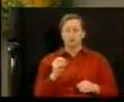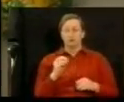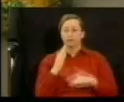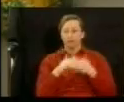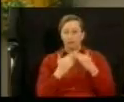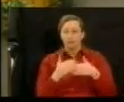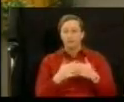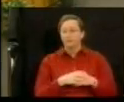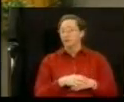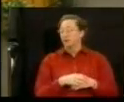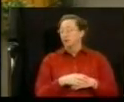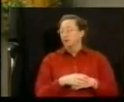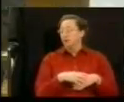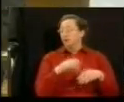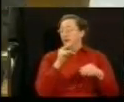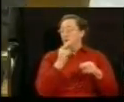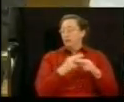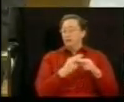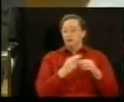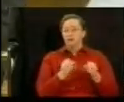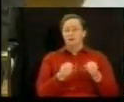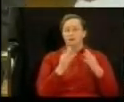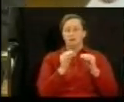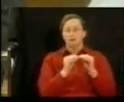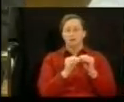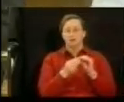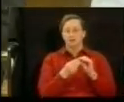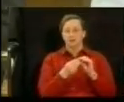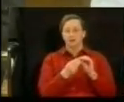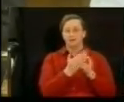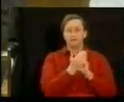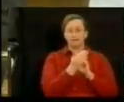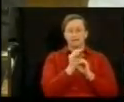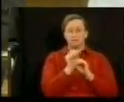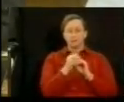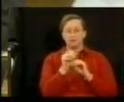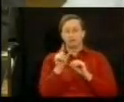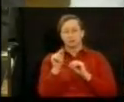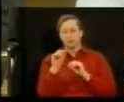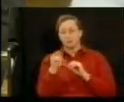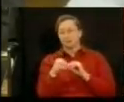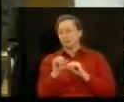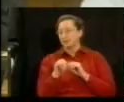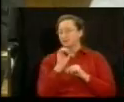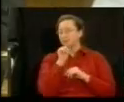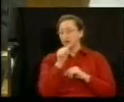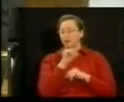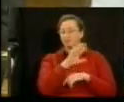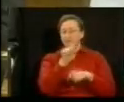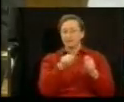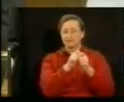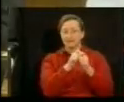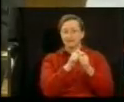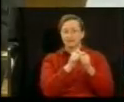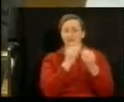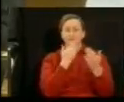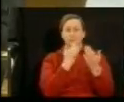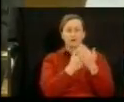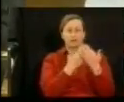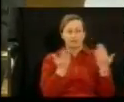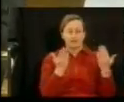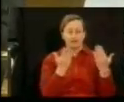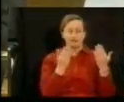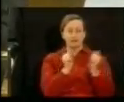number of candidates where we might have somebody that wins by simple 15%, 20%, and that's not exactly a ringing endorsement within a district.